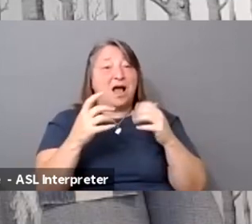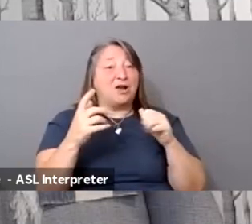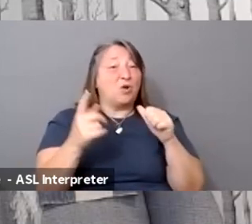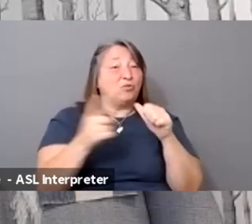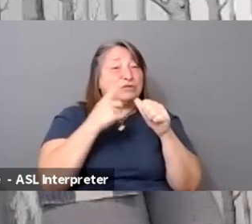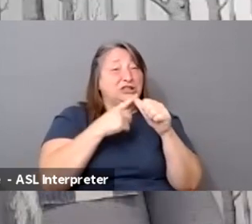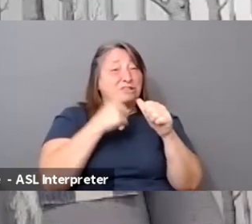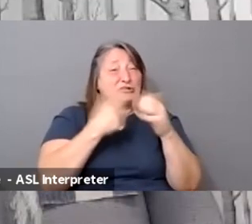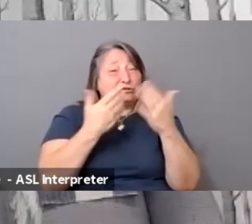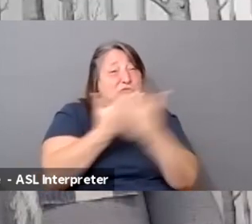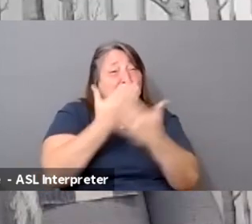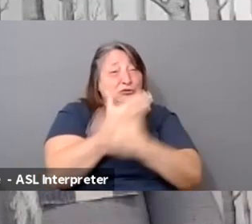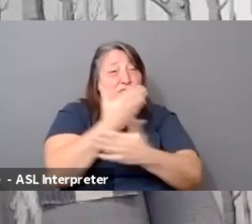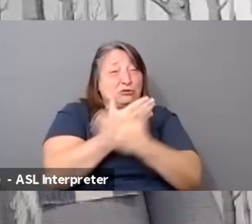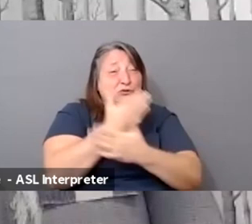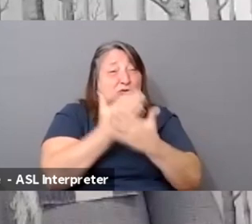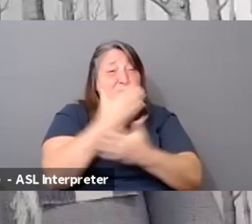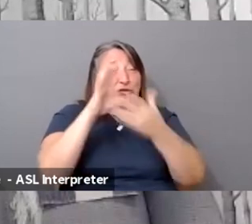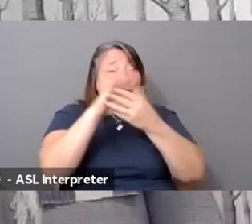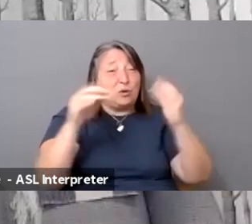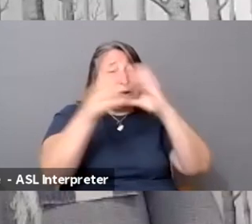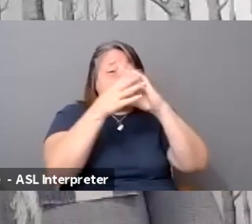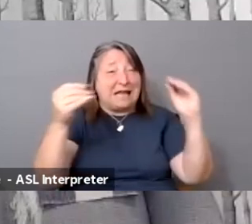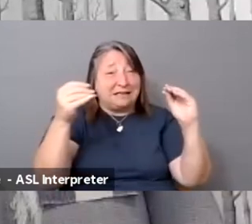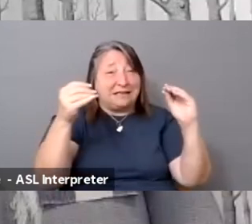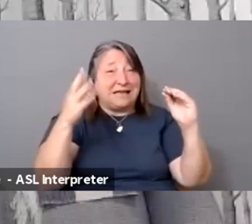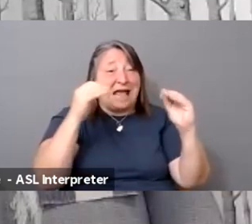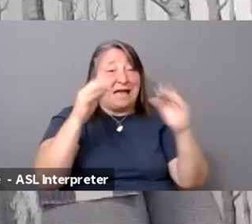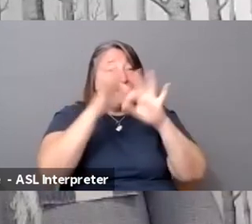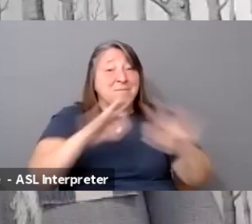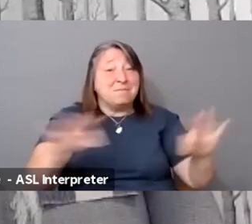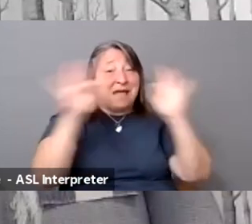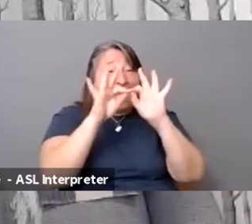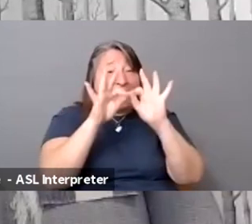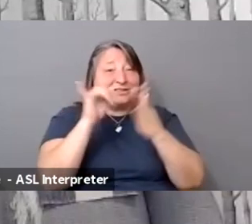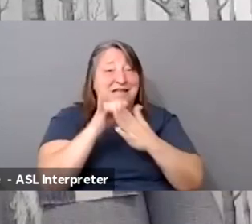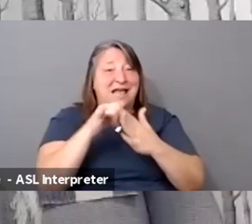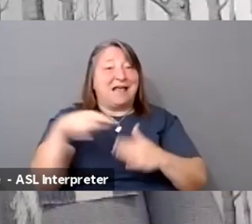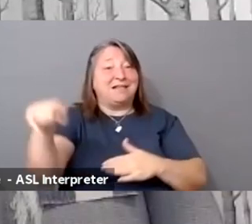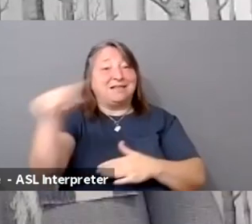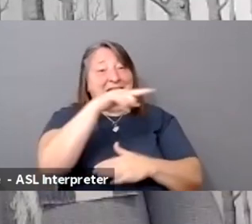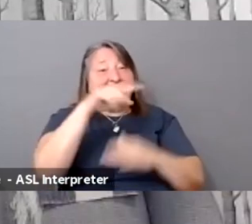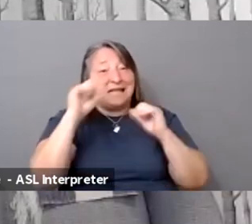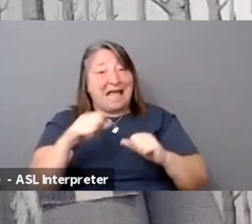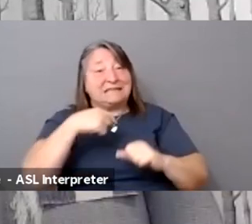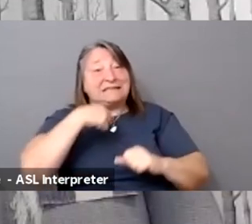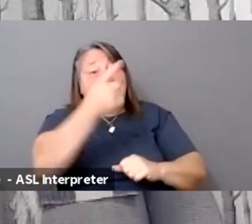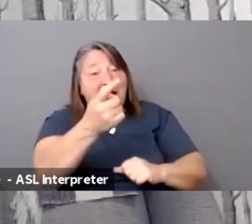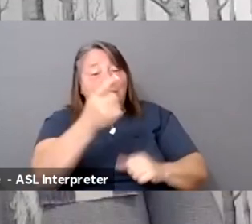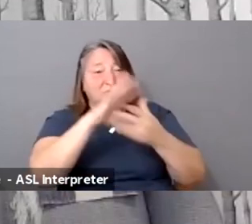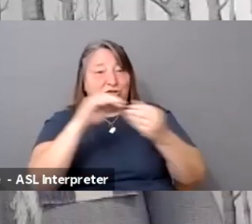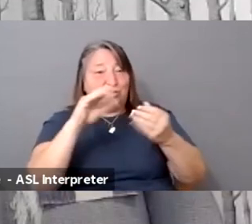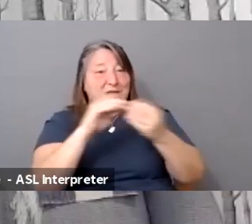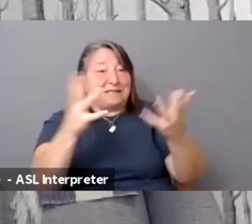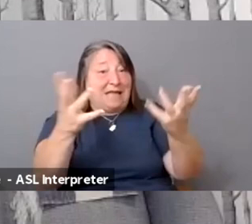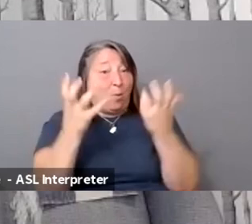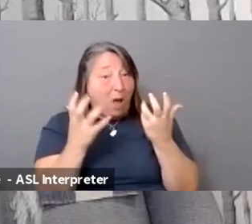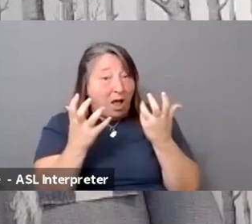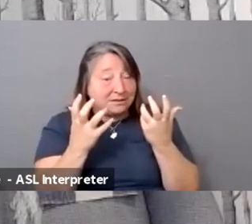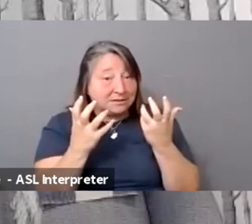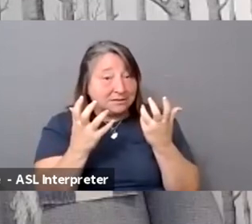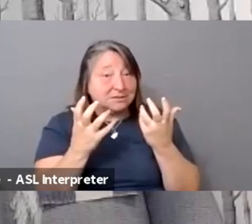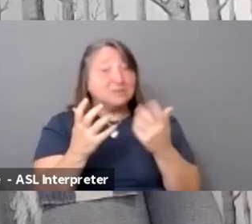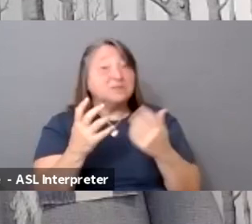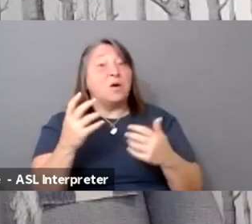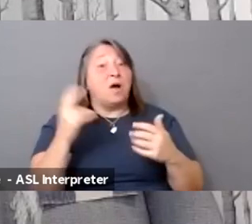storytelling. And it matters to them that they're able to tell the stories that they want to tell. And so for us at the studio,